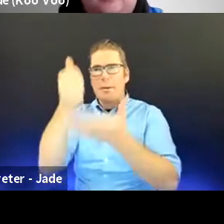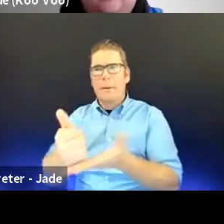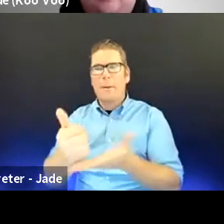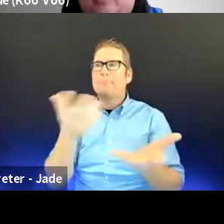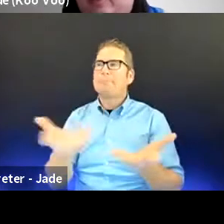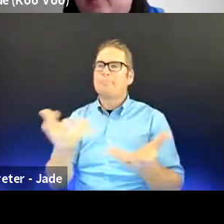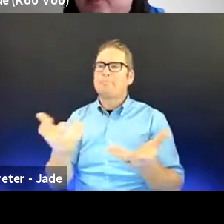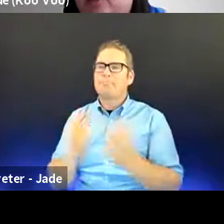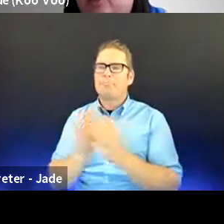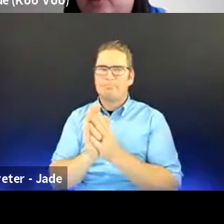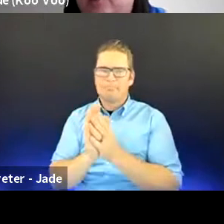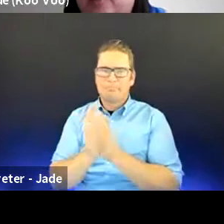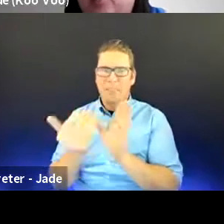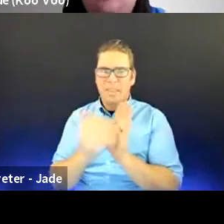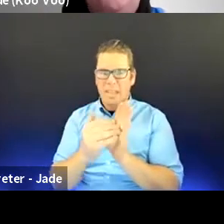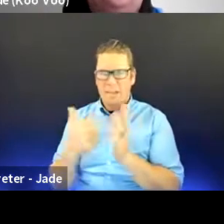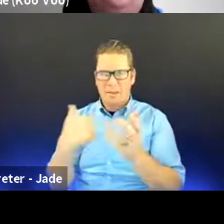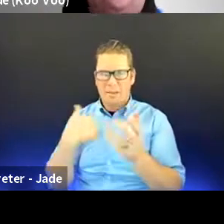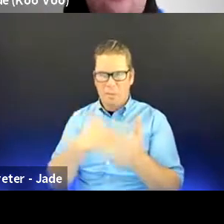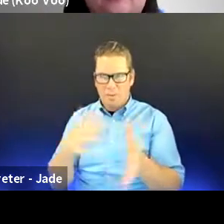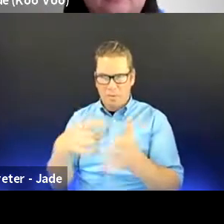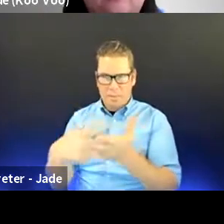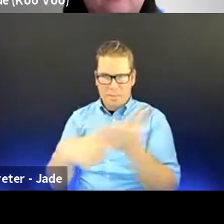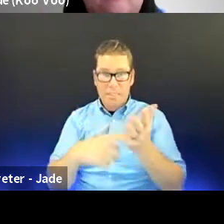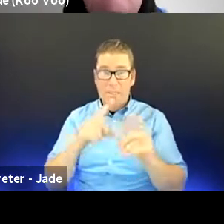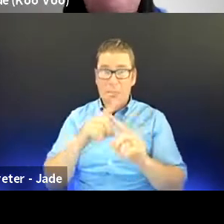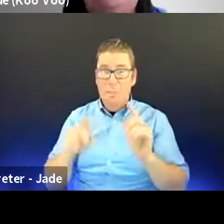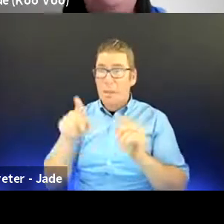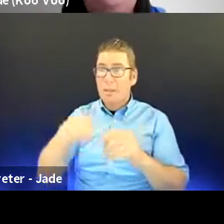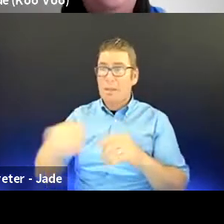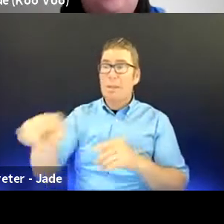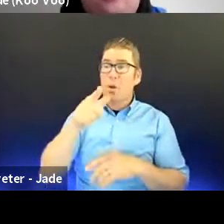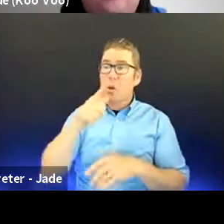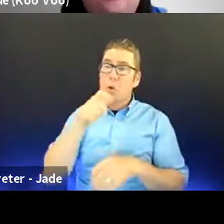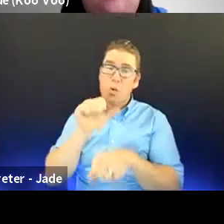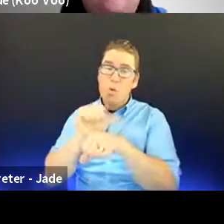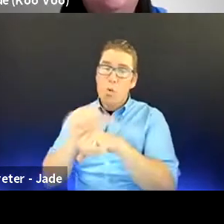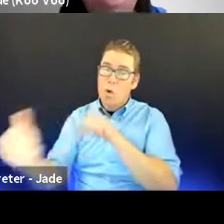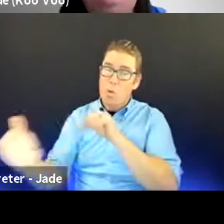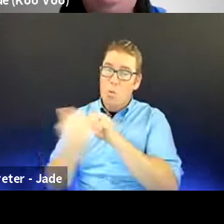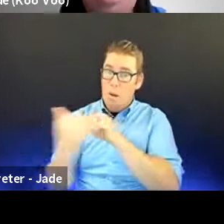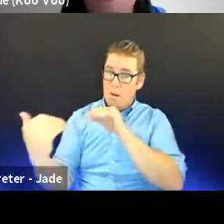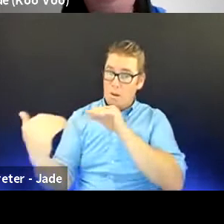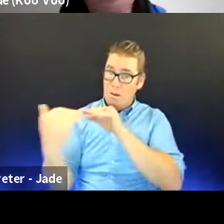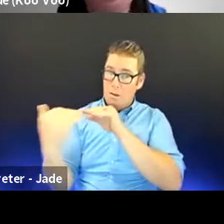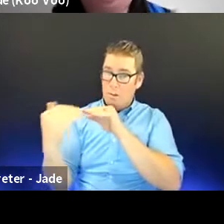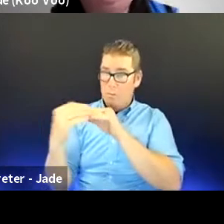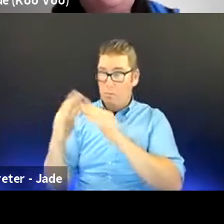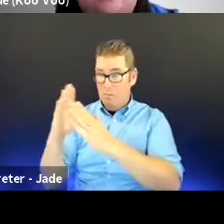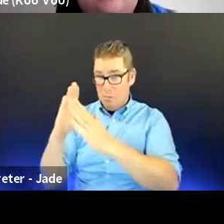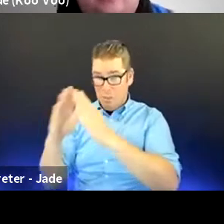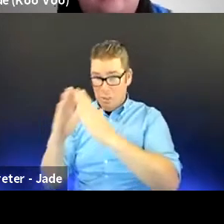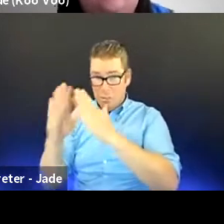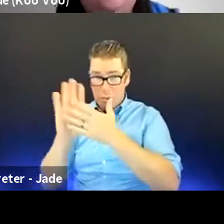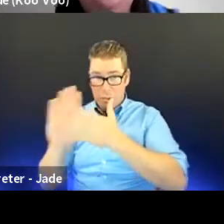this is again, something that Lee already touched on, is like you speak to your colleagues, especially community college colleagues, because they can tell you